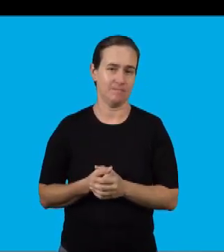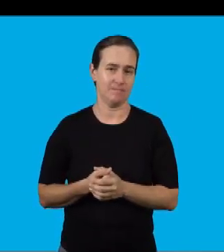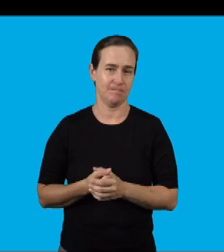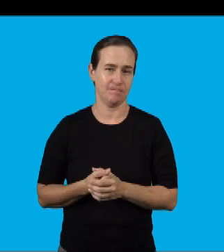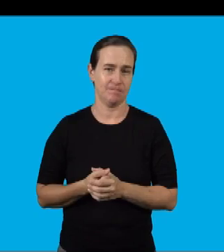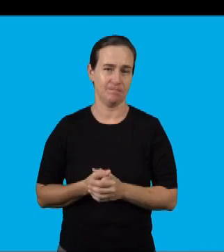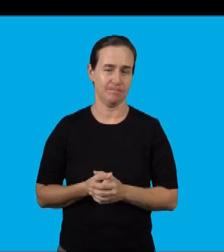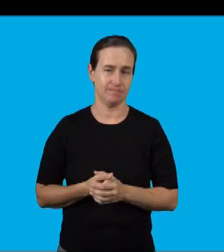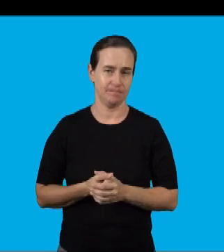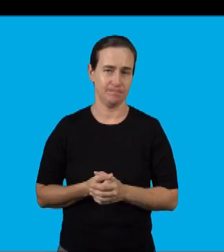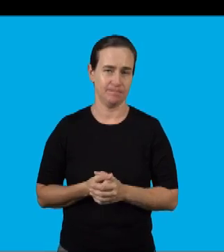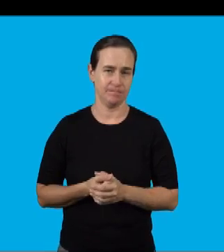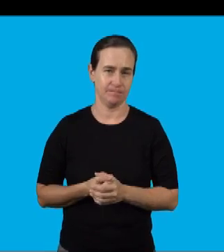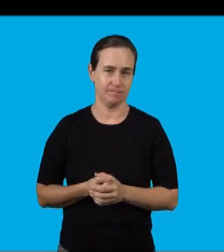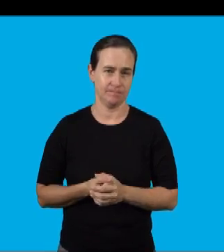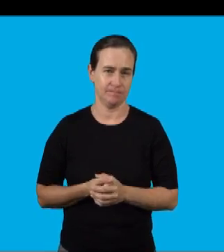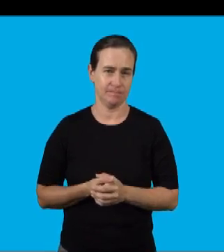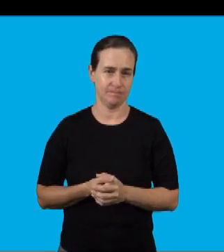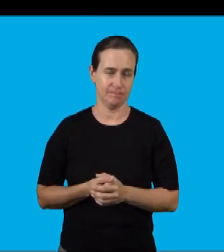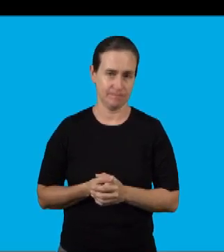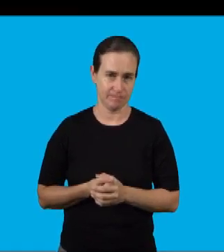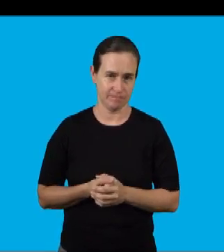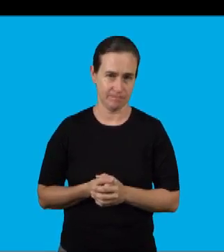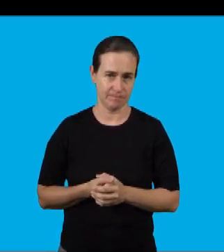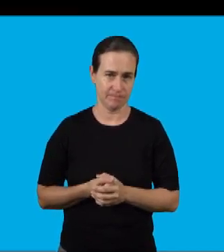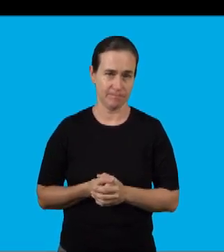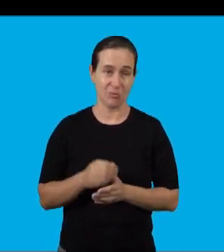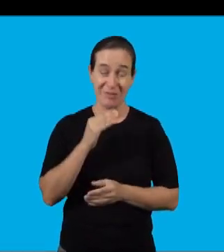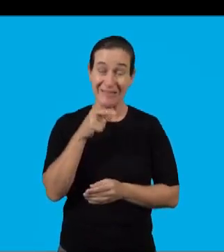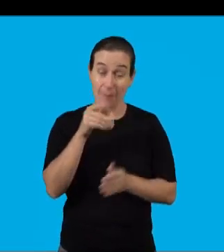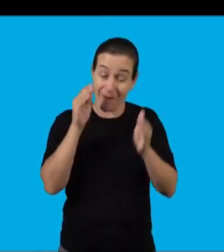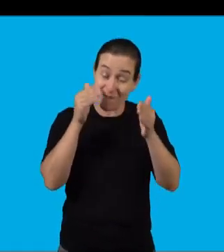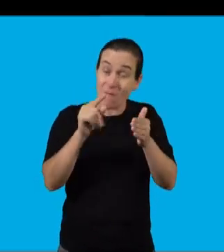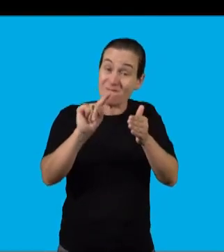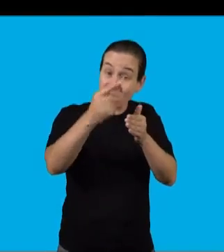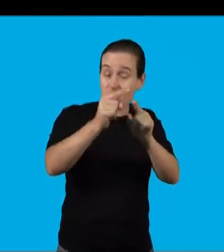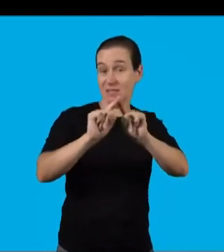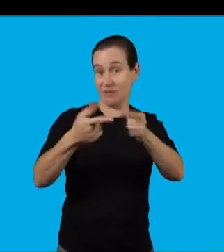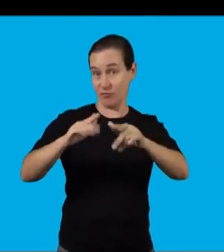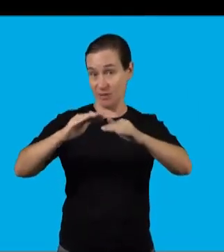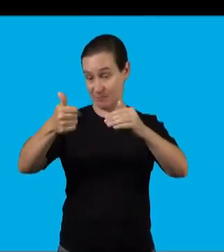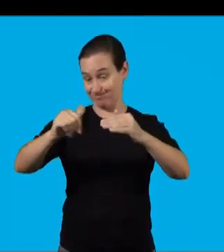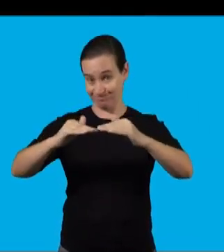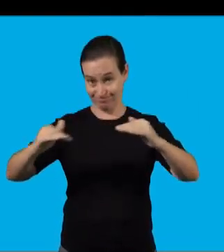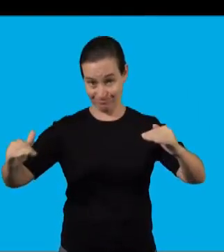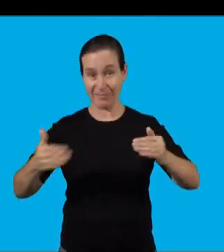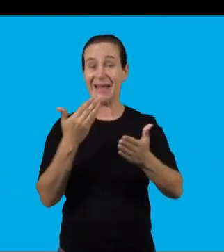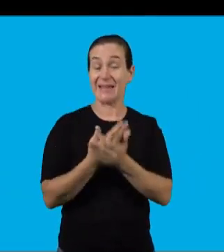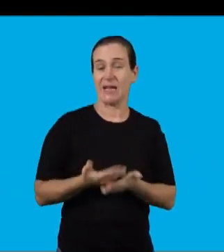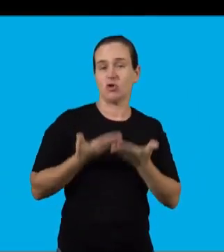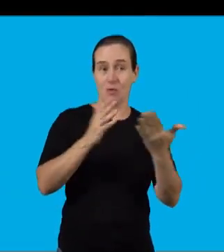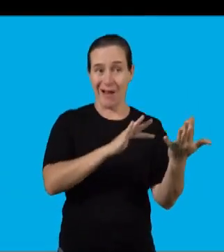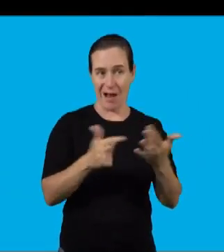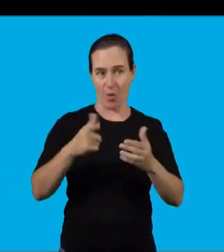show that the sum of the first n first differences of the pattern can be given